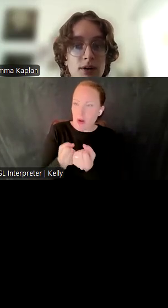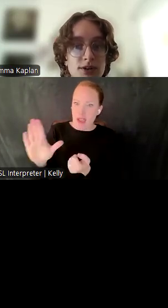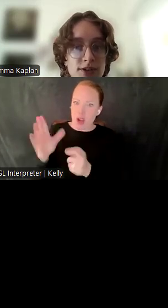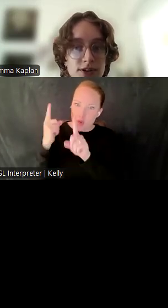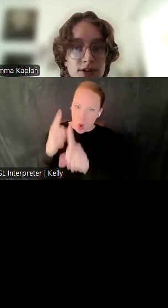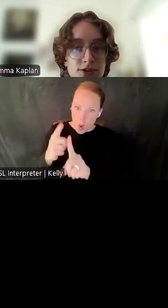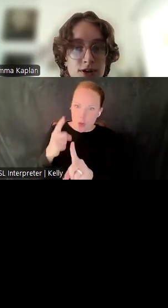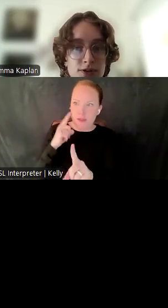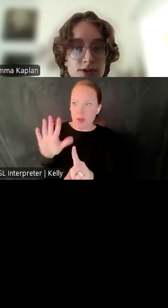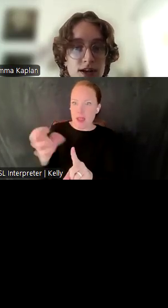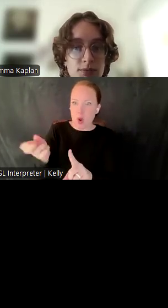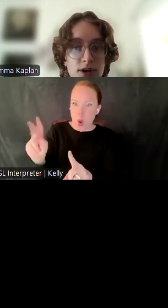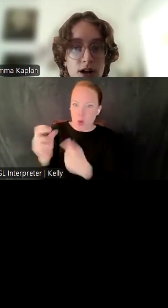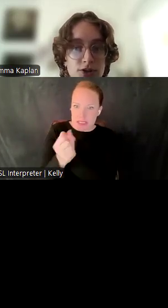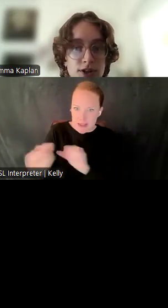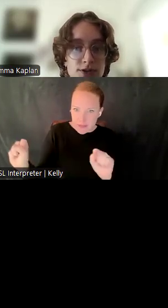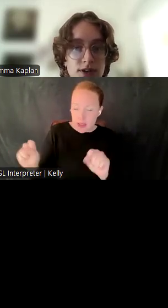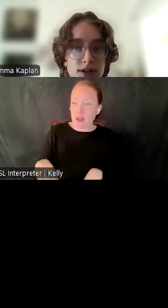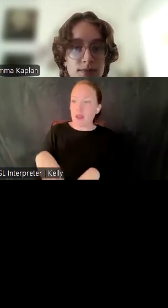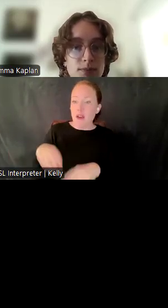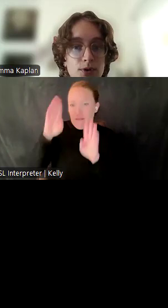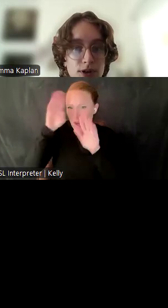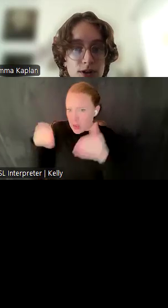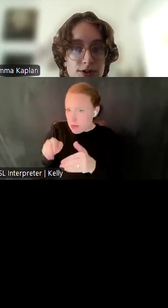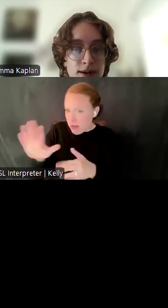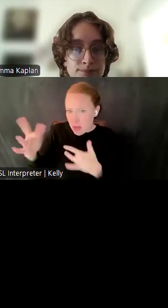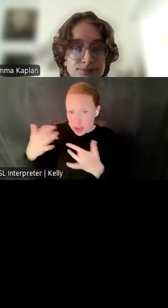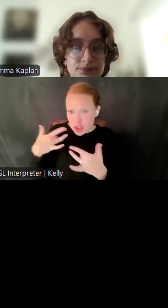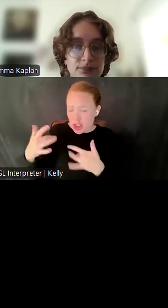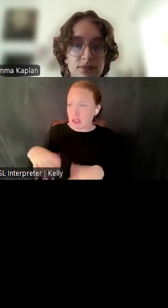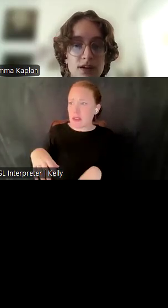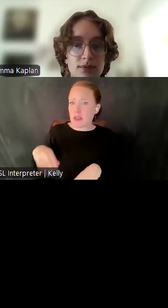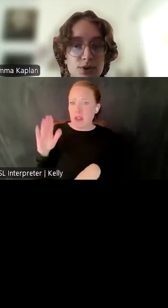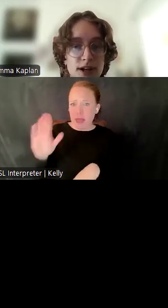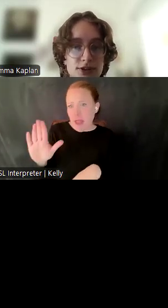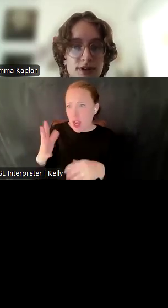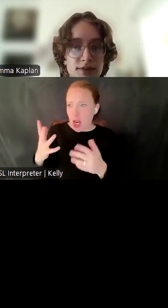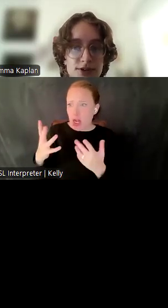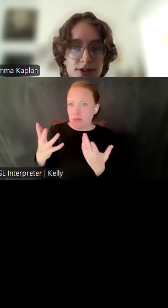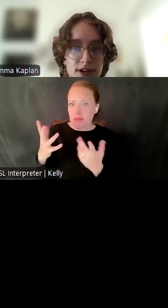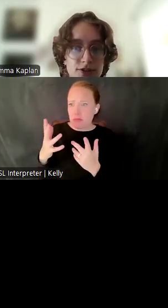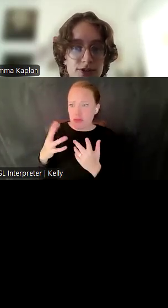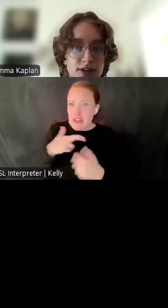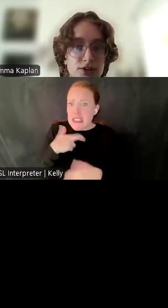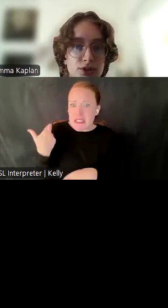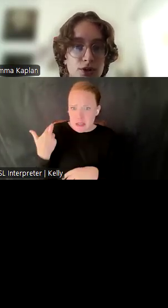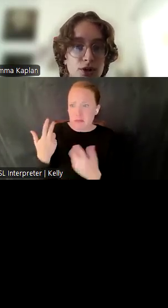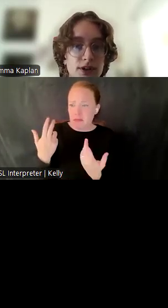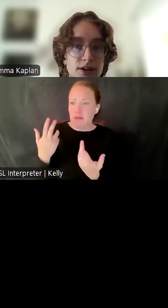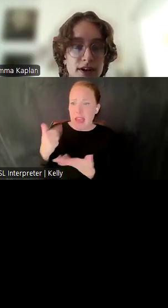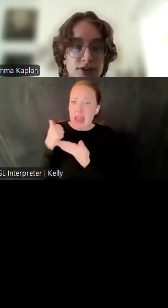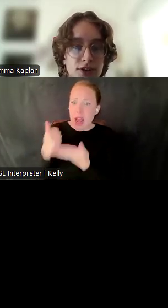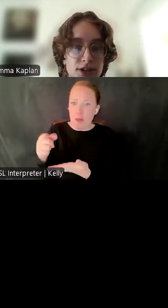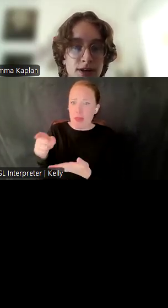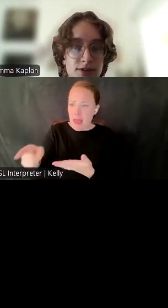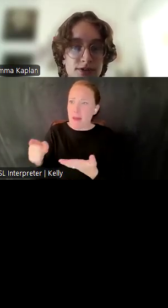safety, prioritize their concerns, precautions, most critical to them, and restore that survivor's sense of agency and control